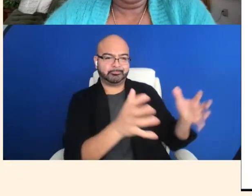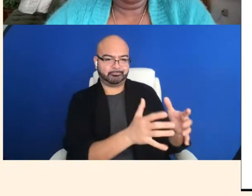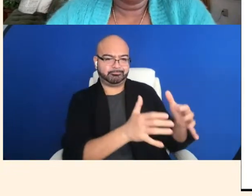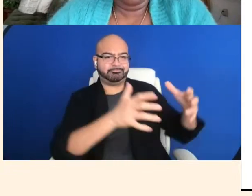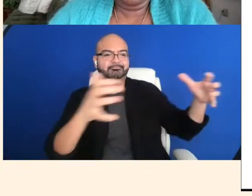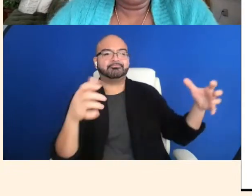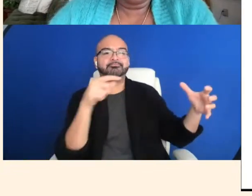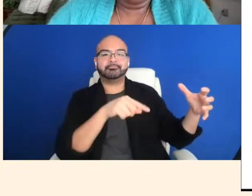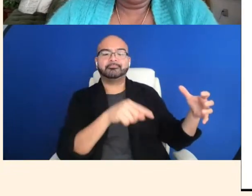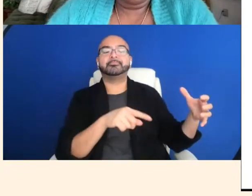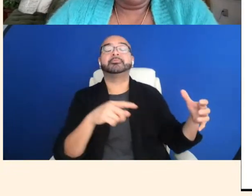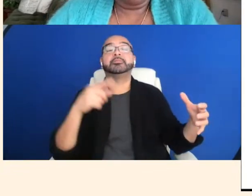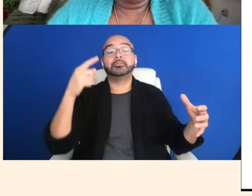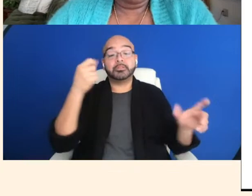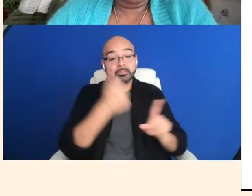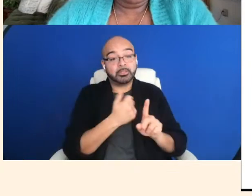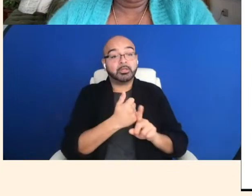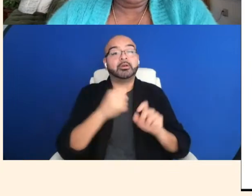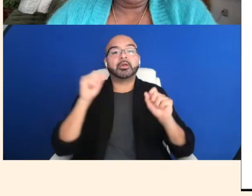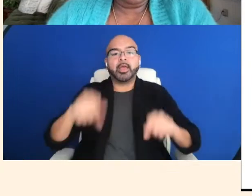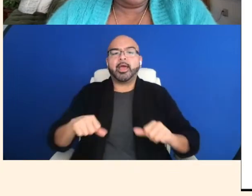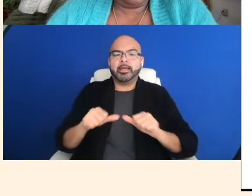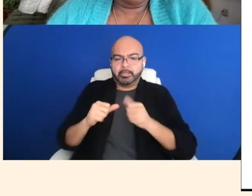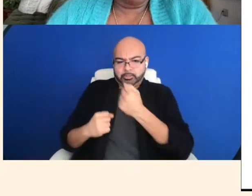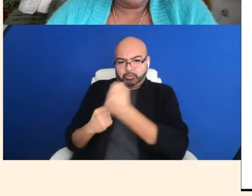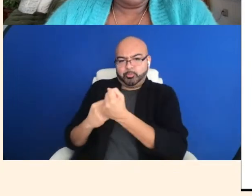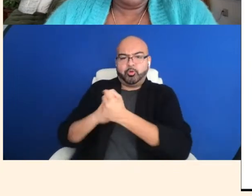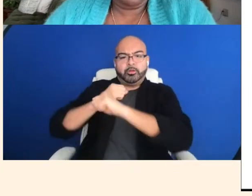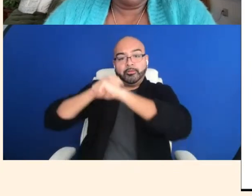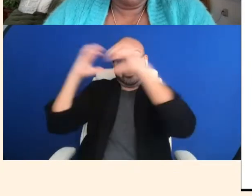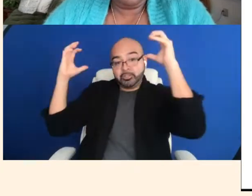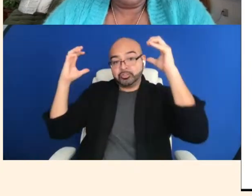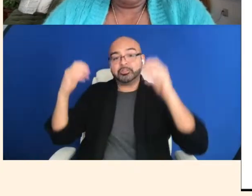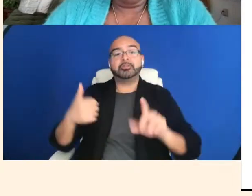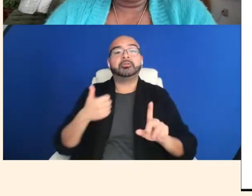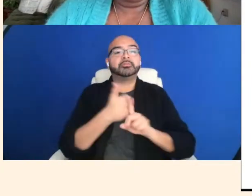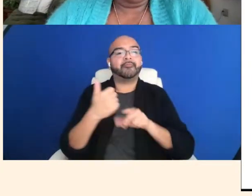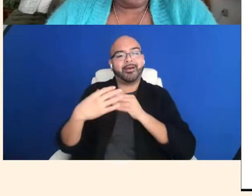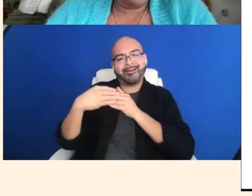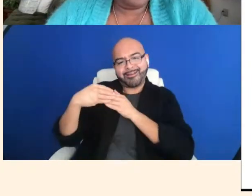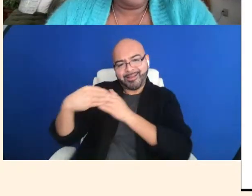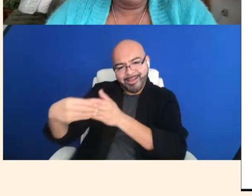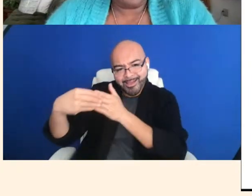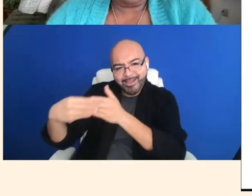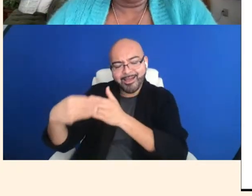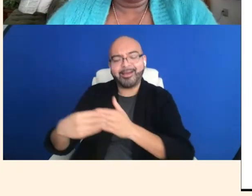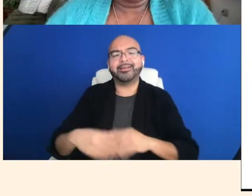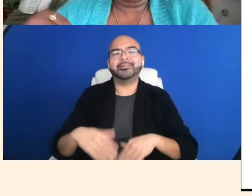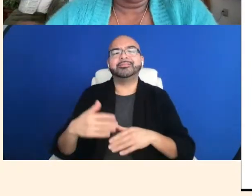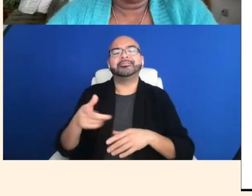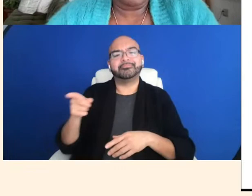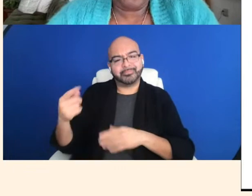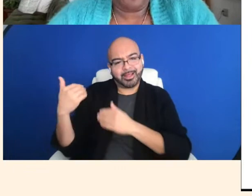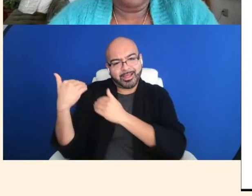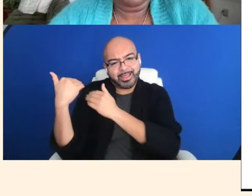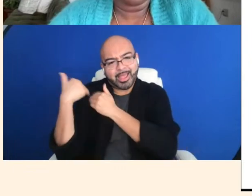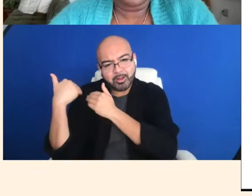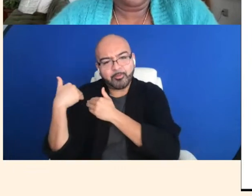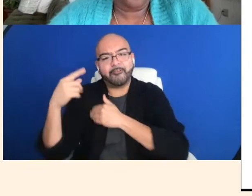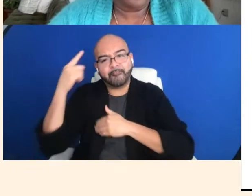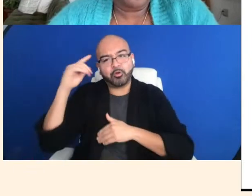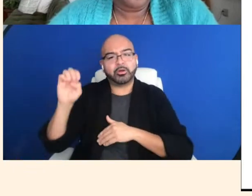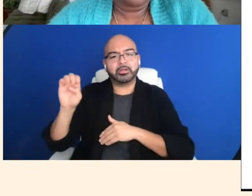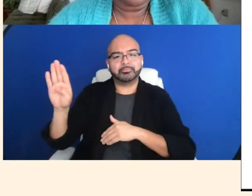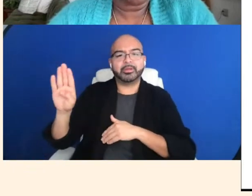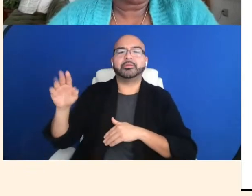to hold the vision, be the guiding mechanism, and the accountability mechanism for the East Bay Permanent Real